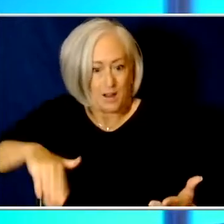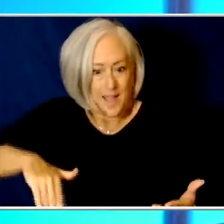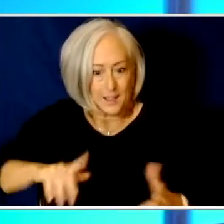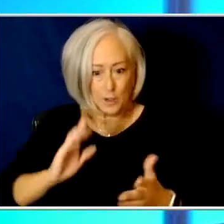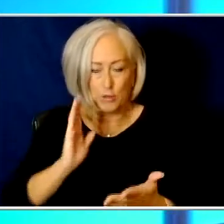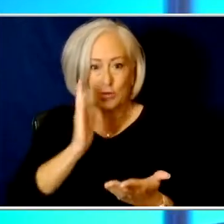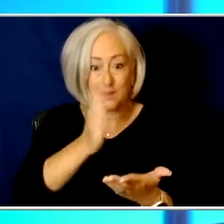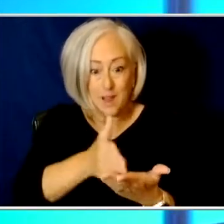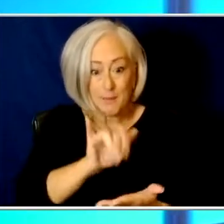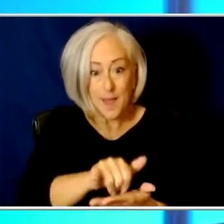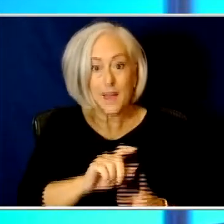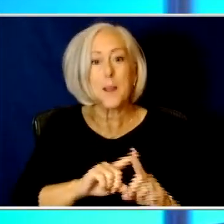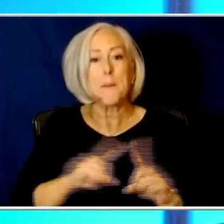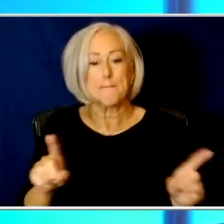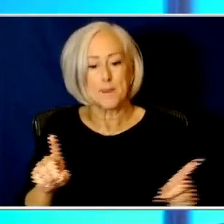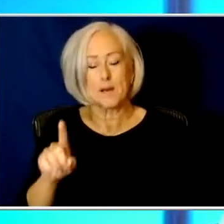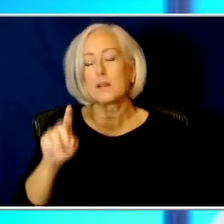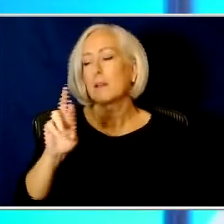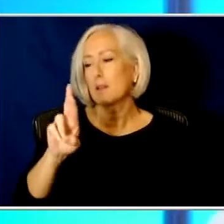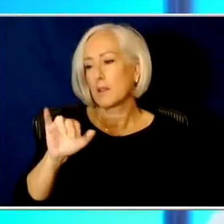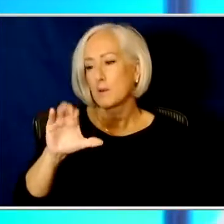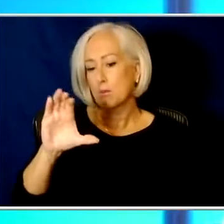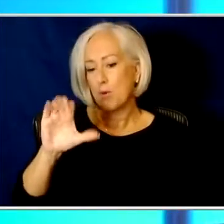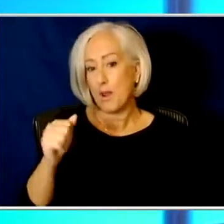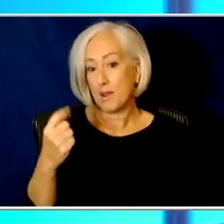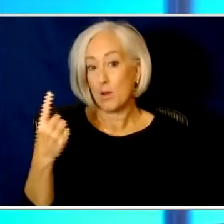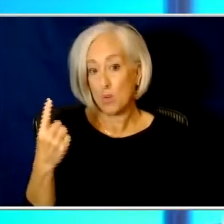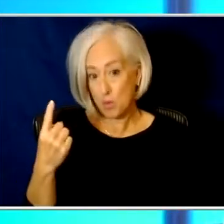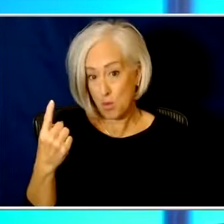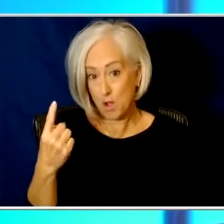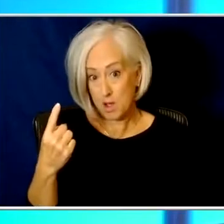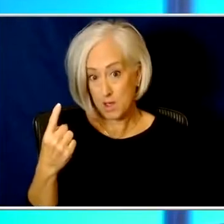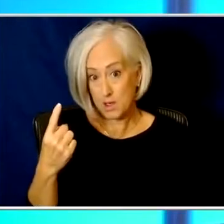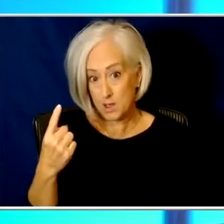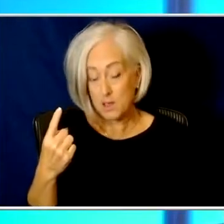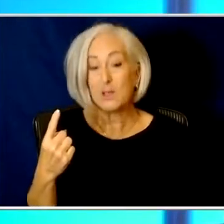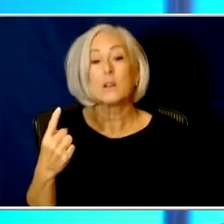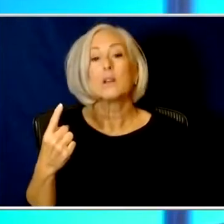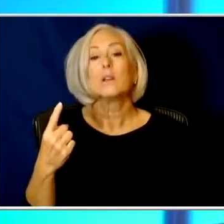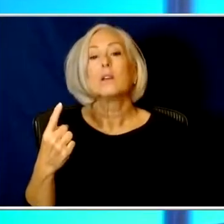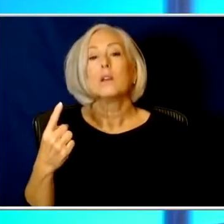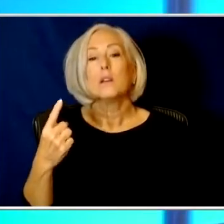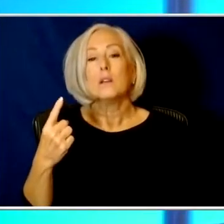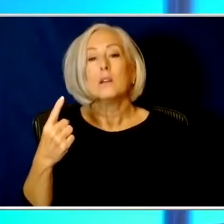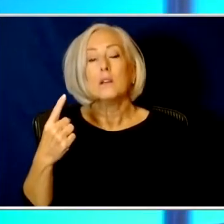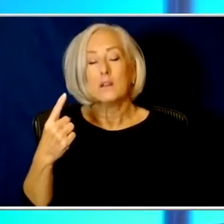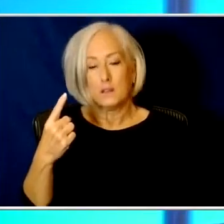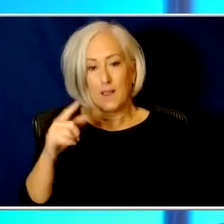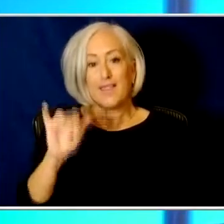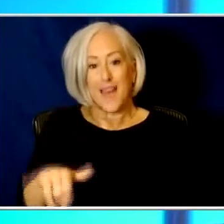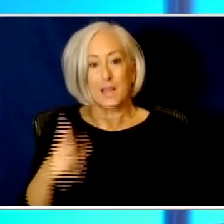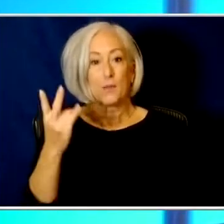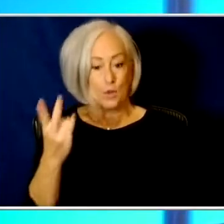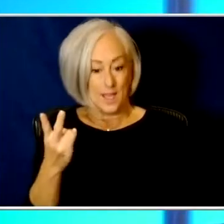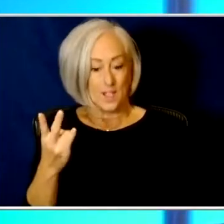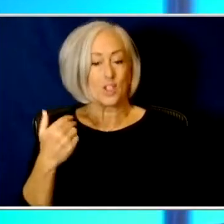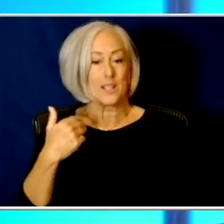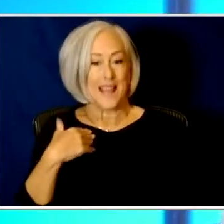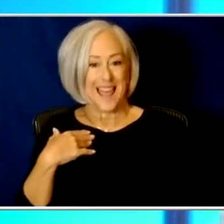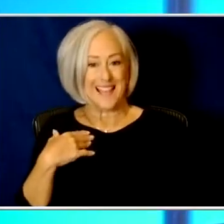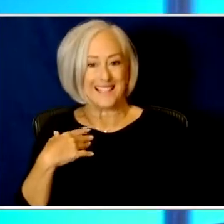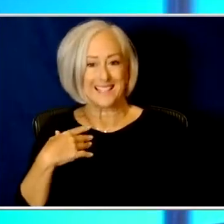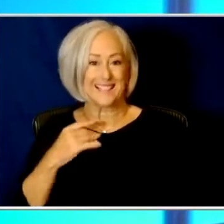The BRCA1 mutation, we know that there's a specific drug, a PARP inhibitor, that's currently available that targets that